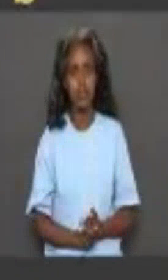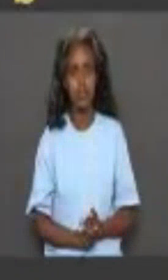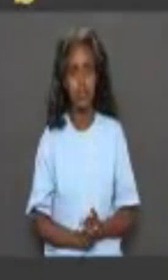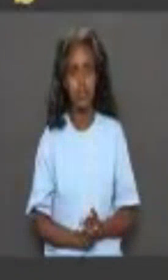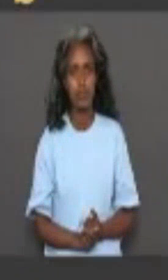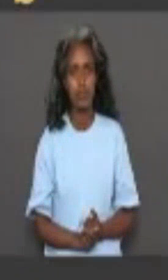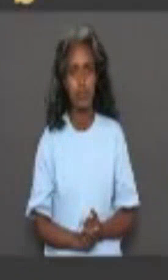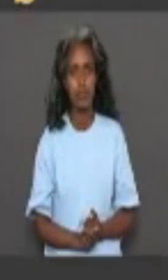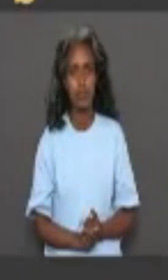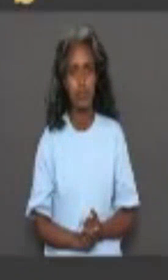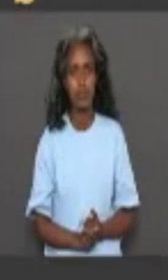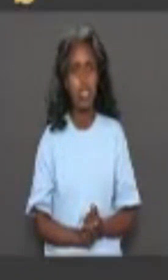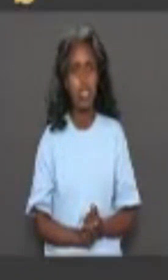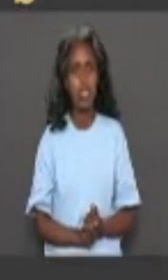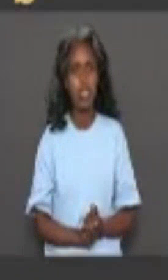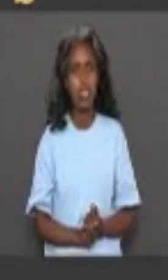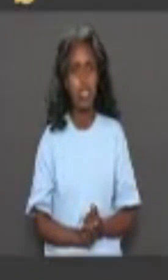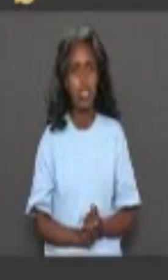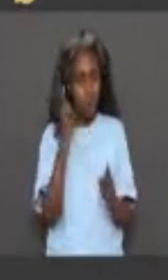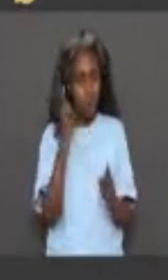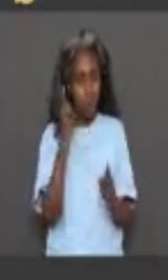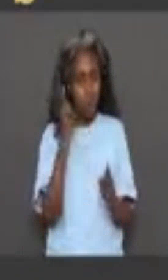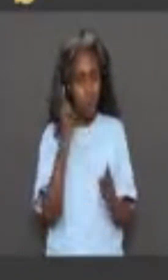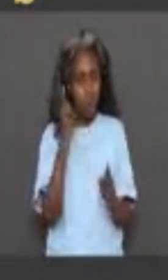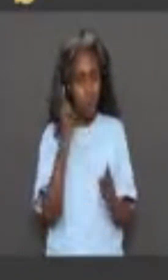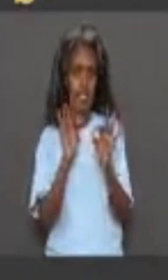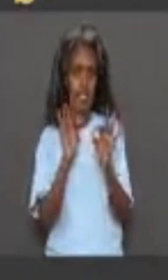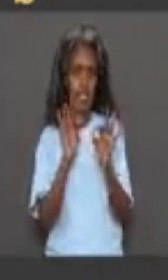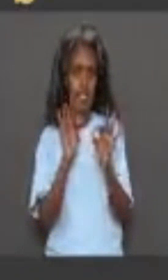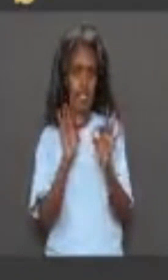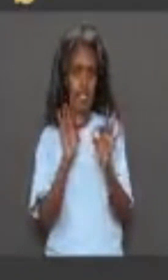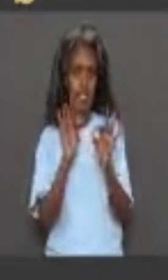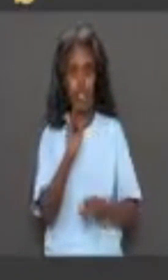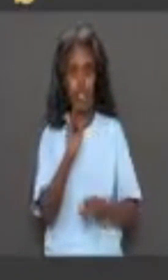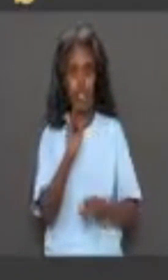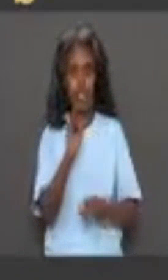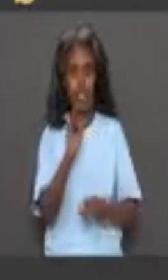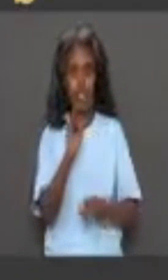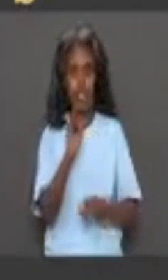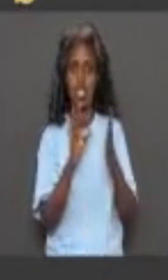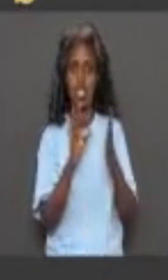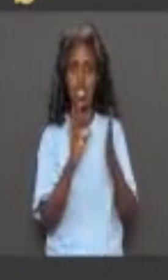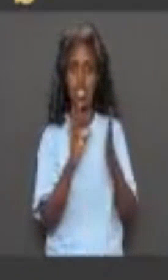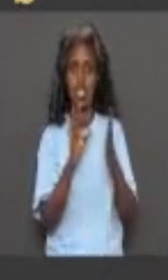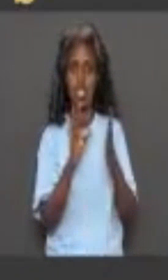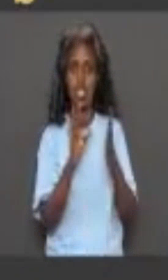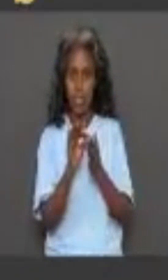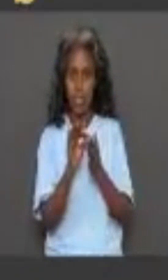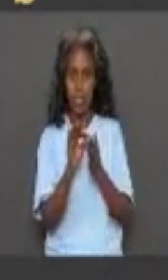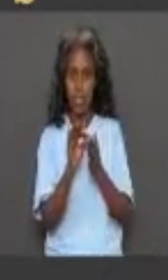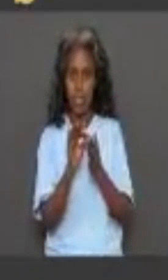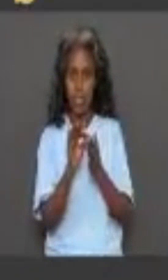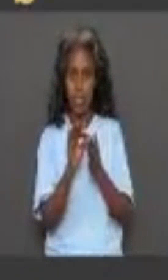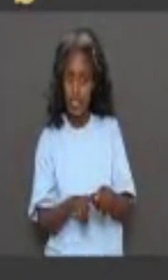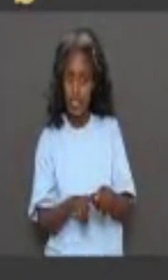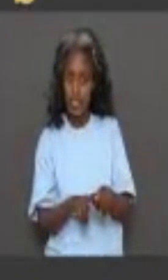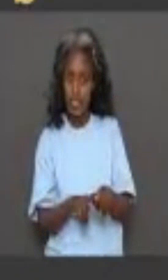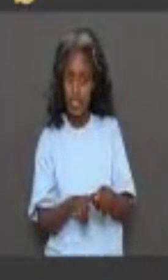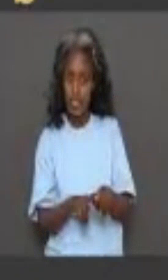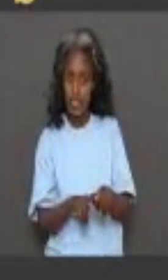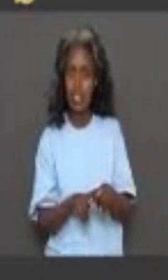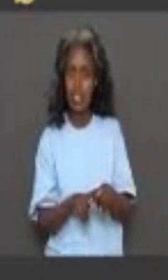The formal definition of an irrational number states that